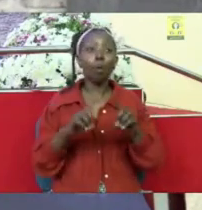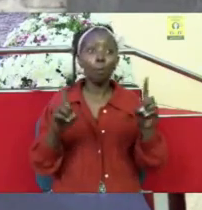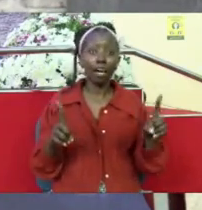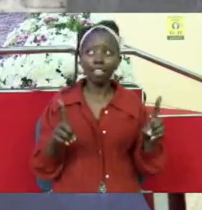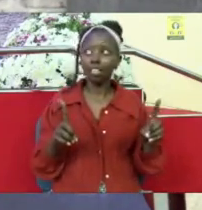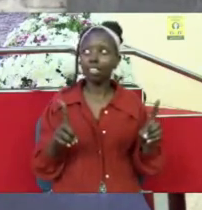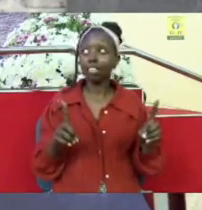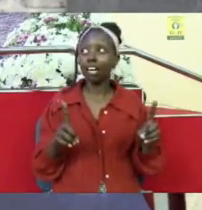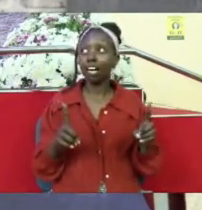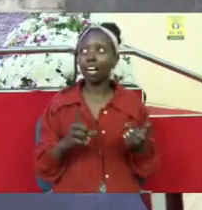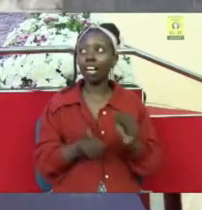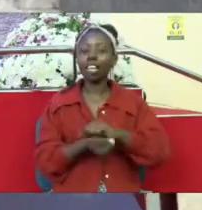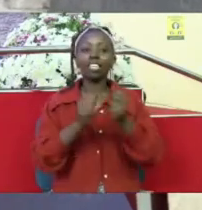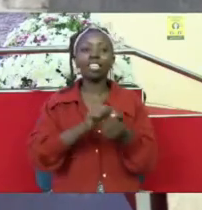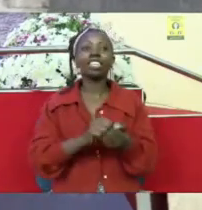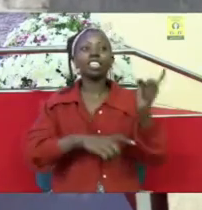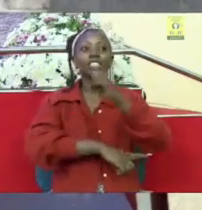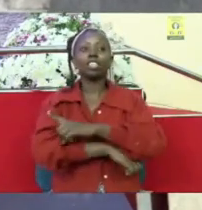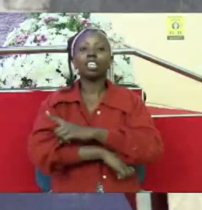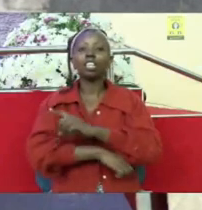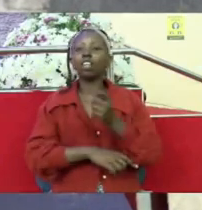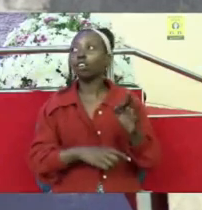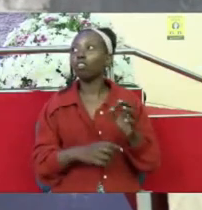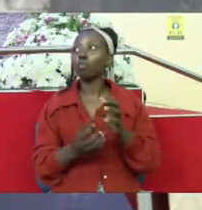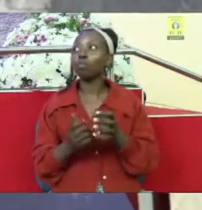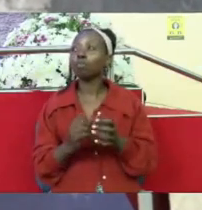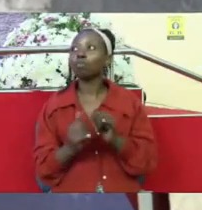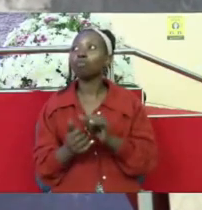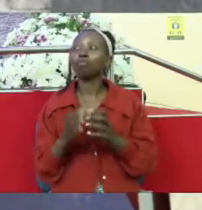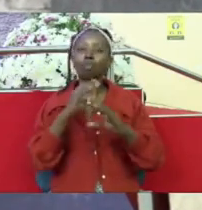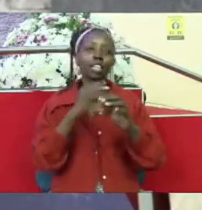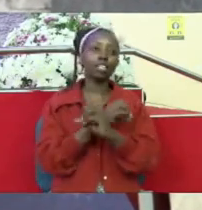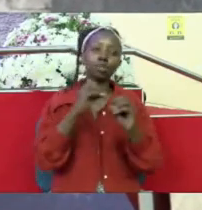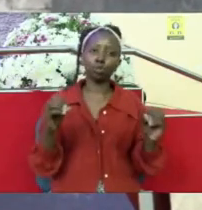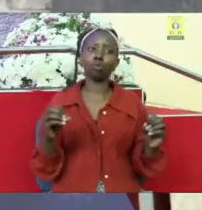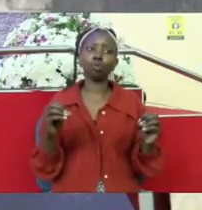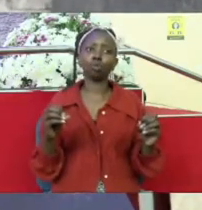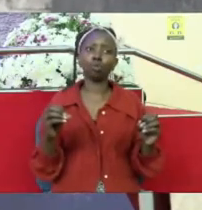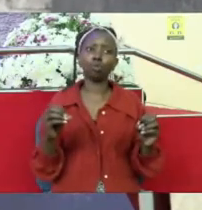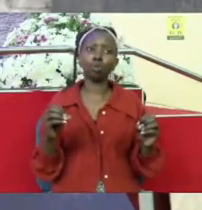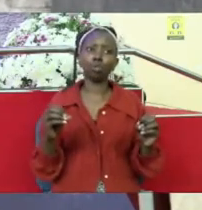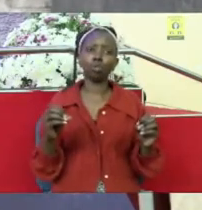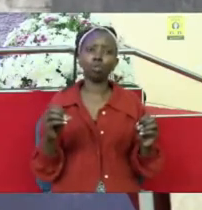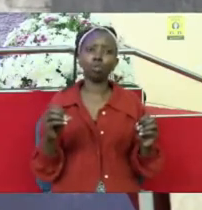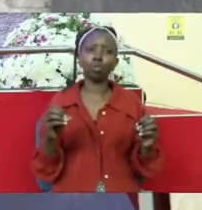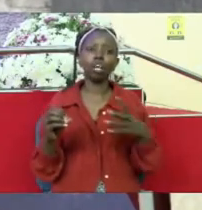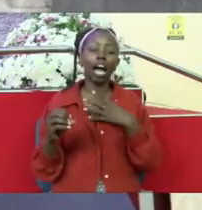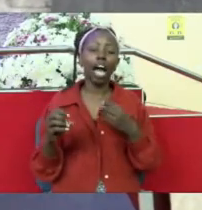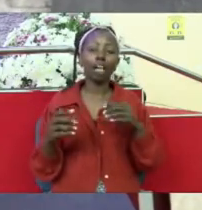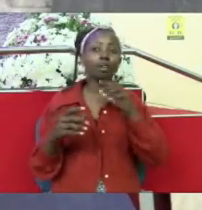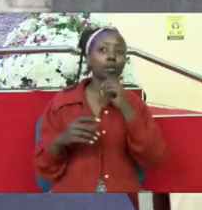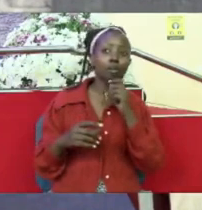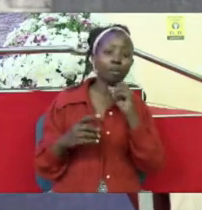mbele. He was found out. Akapatikana. And the word you will face your music. Na ile neno ya